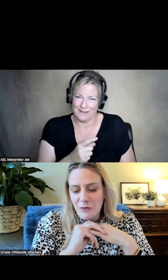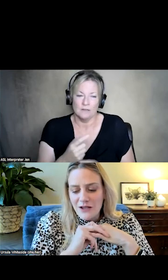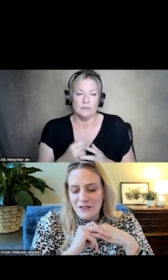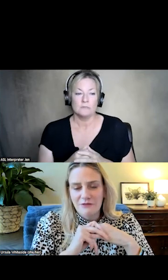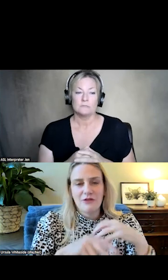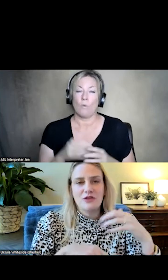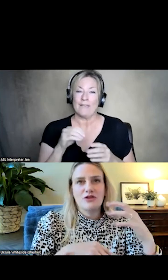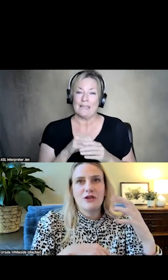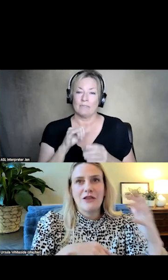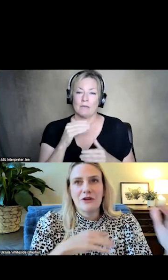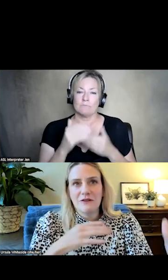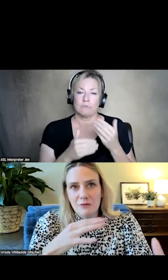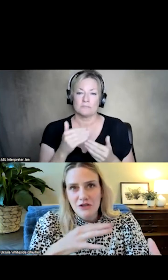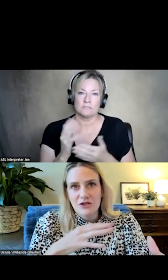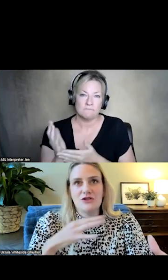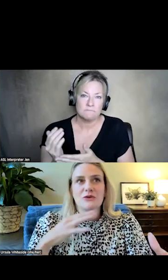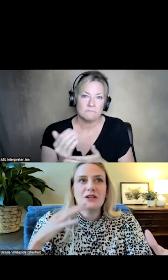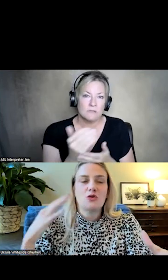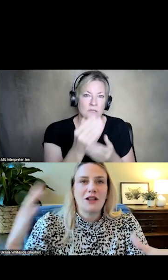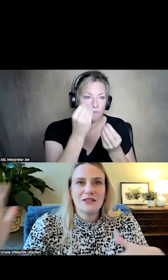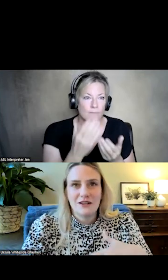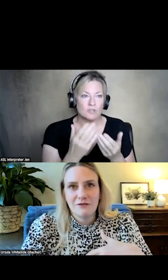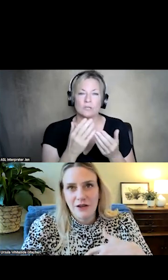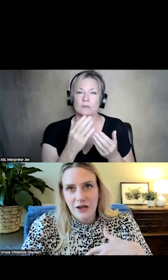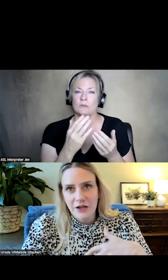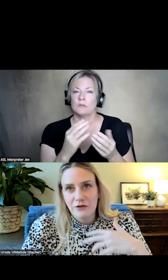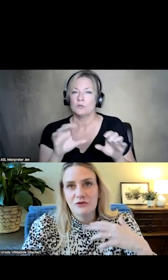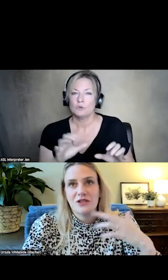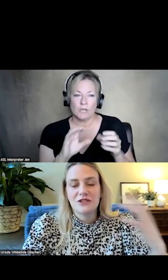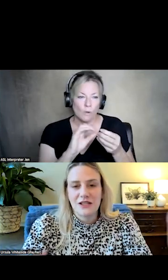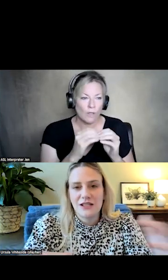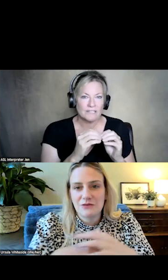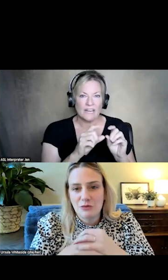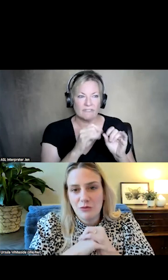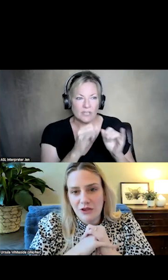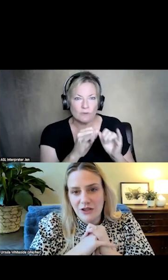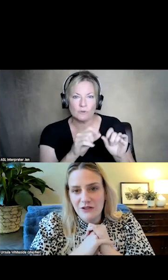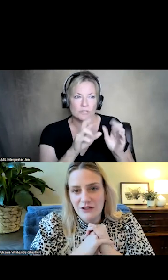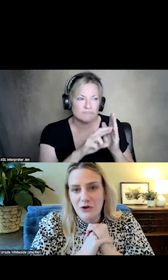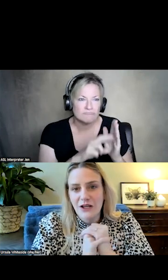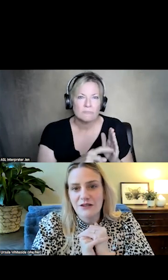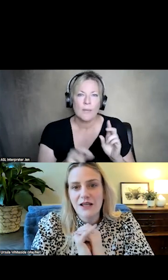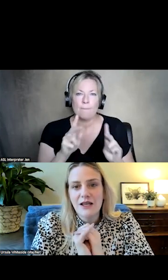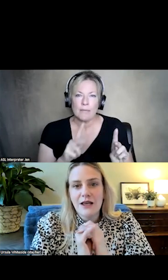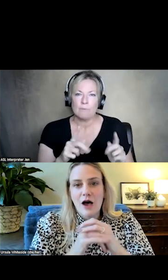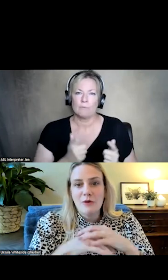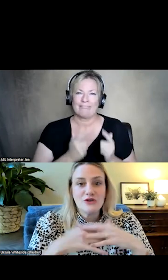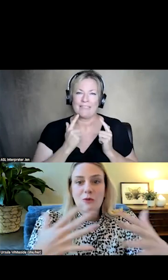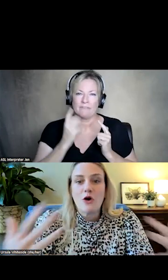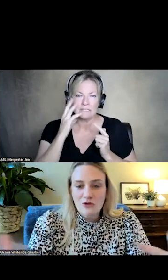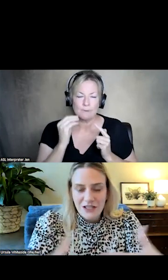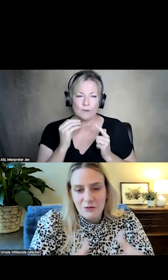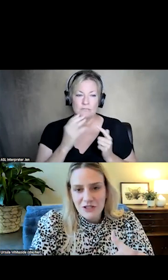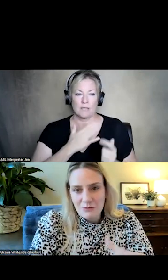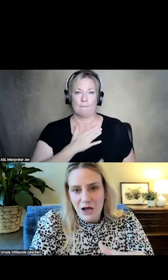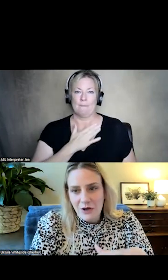in the process of gathering information, doing qualitative interviews and studies with people with lived experience, and just my